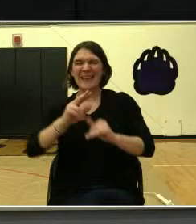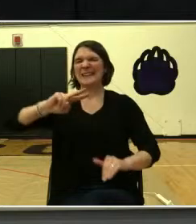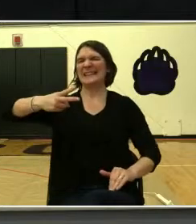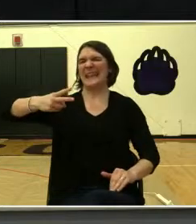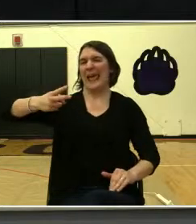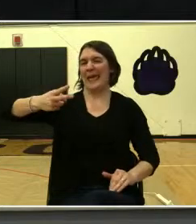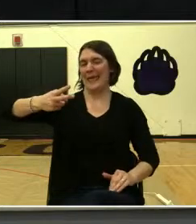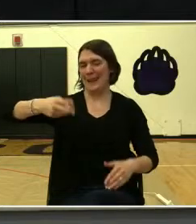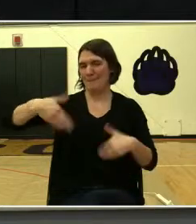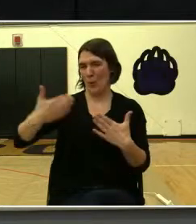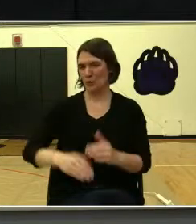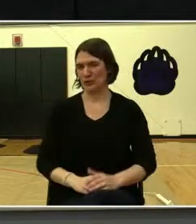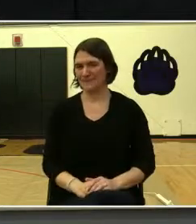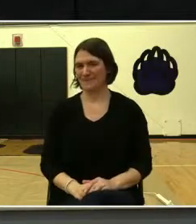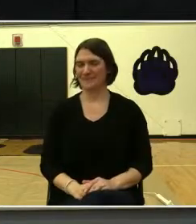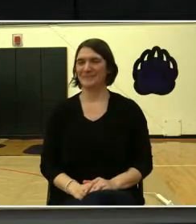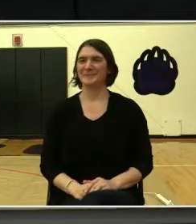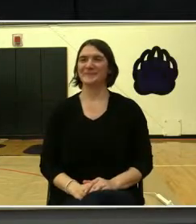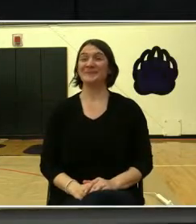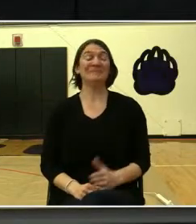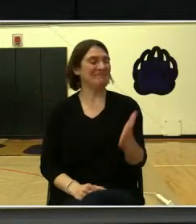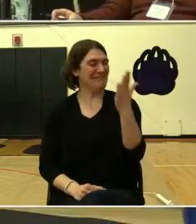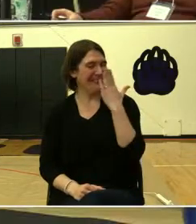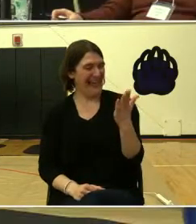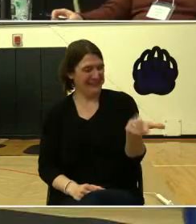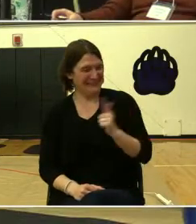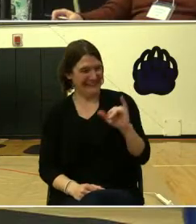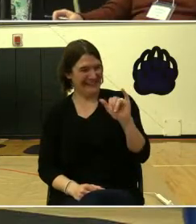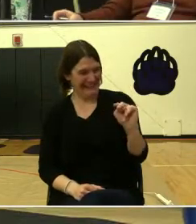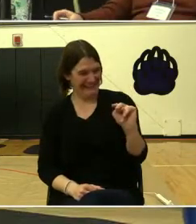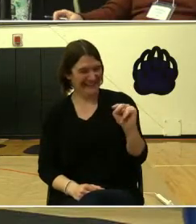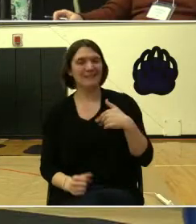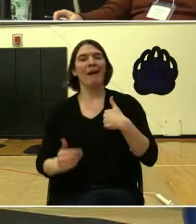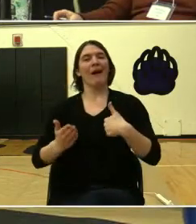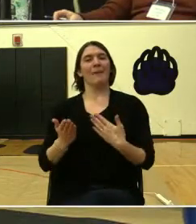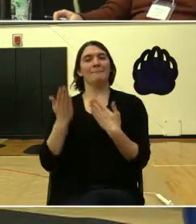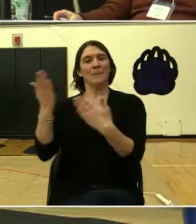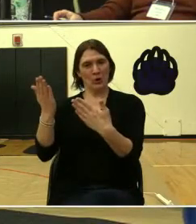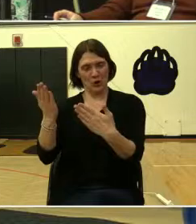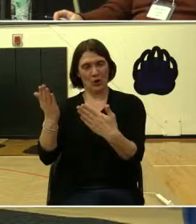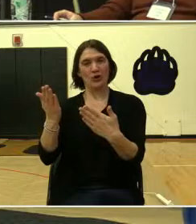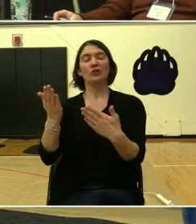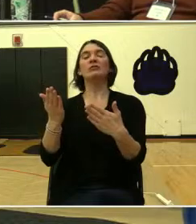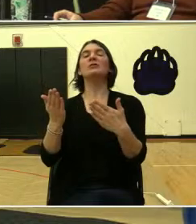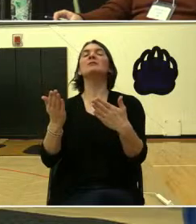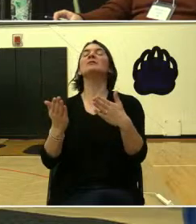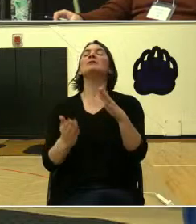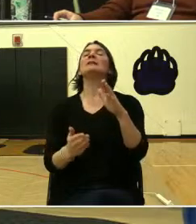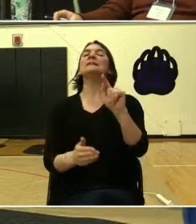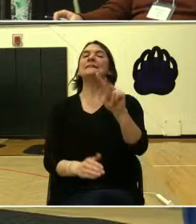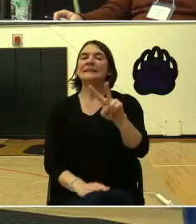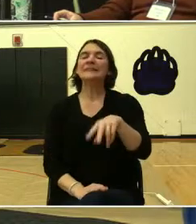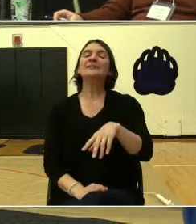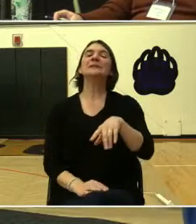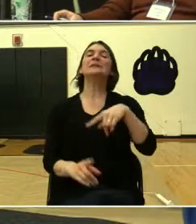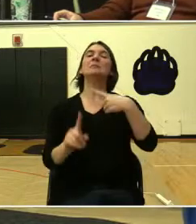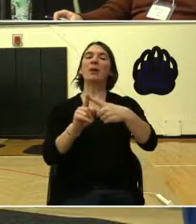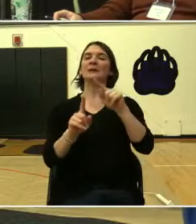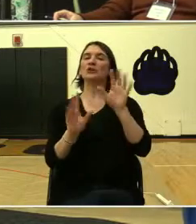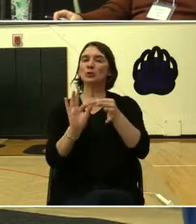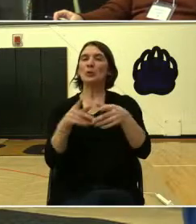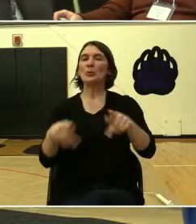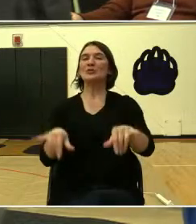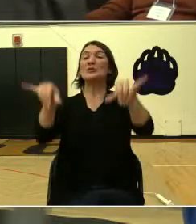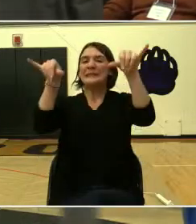preliminary motion number two thank you Mr moderator I move that the electronic media and the ASL interpreters be